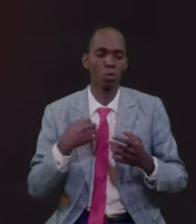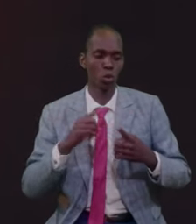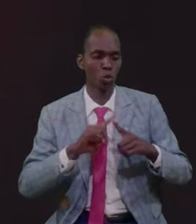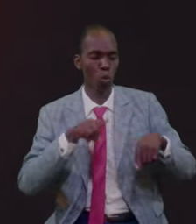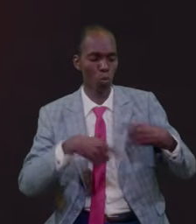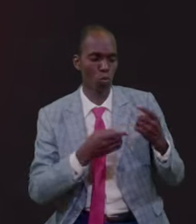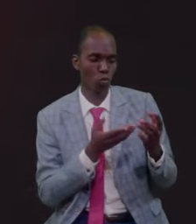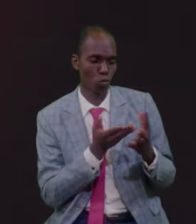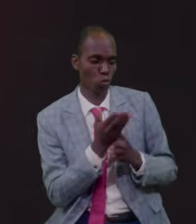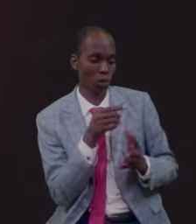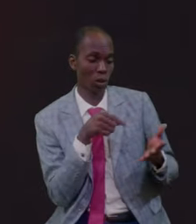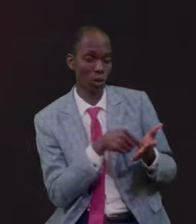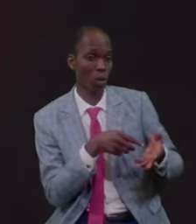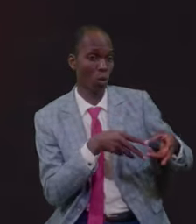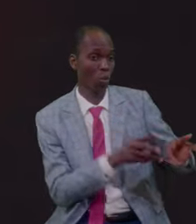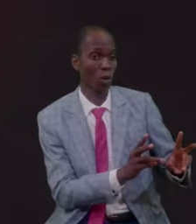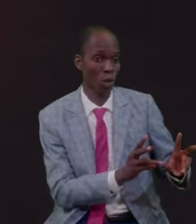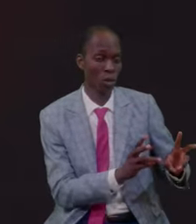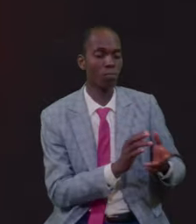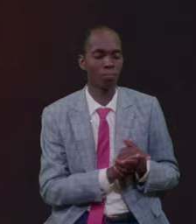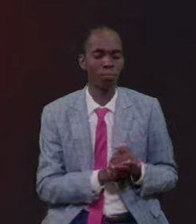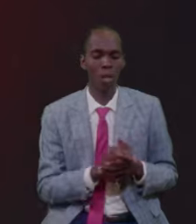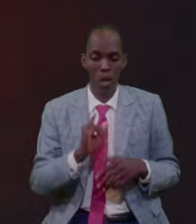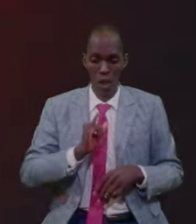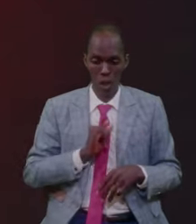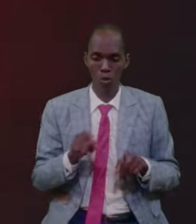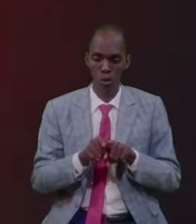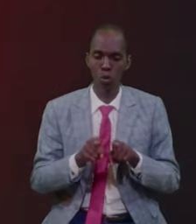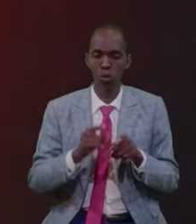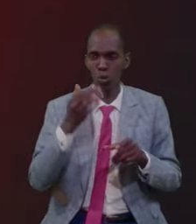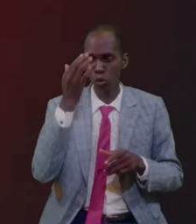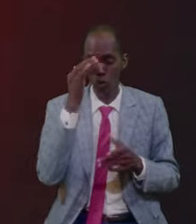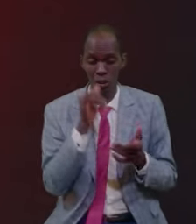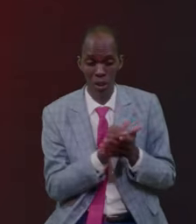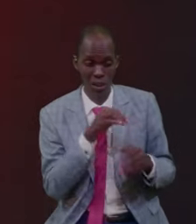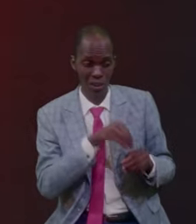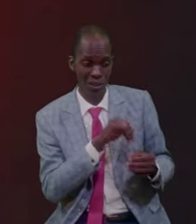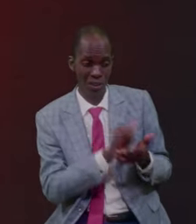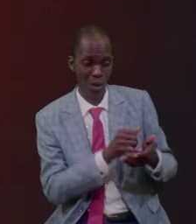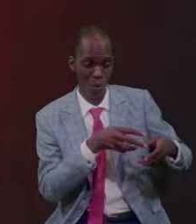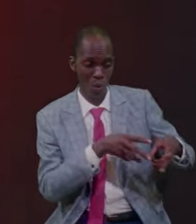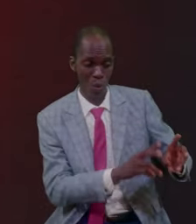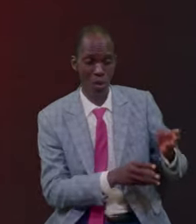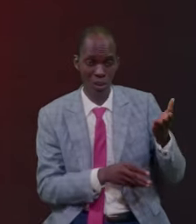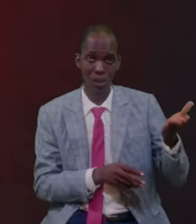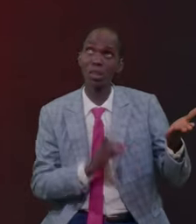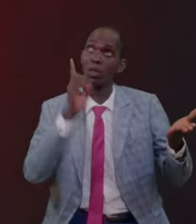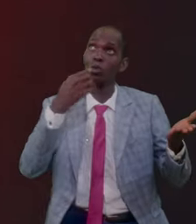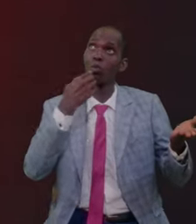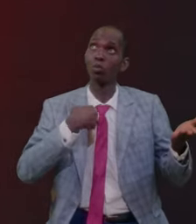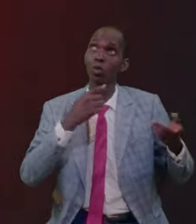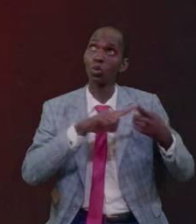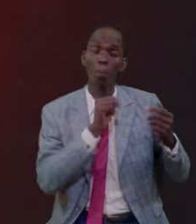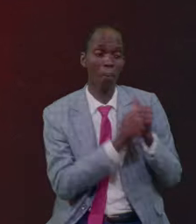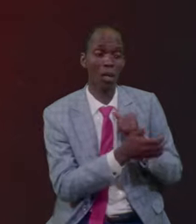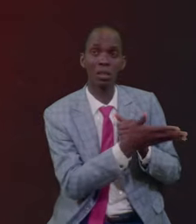this direction. And I know also that in that path the Lord wants me to go through, there is